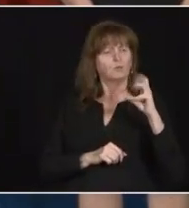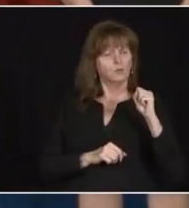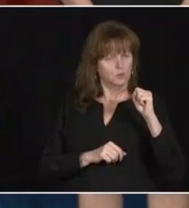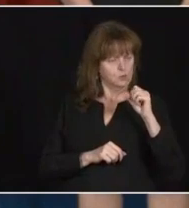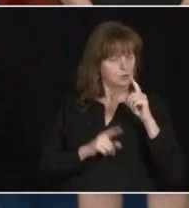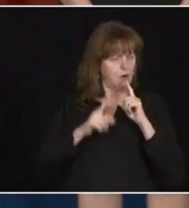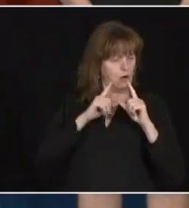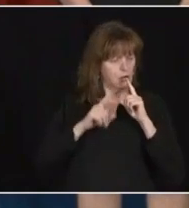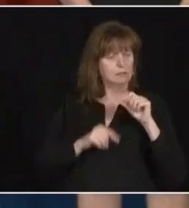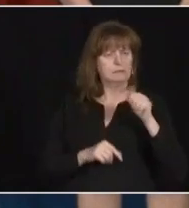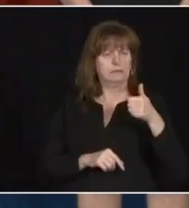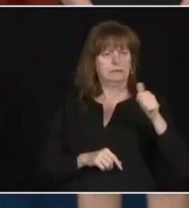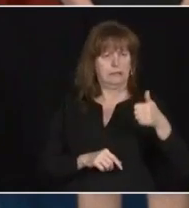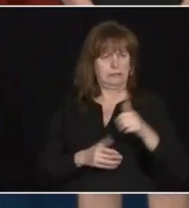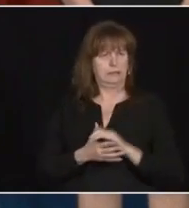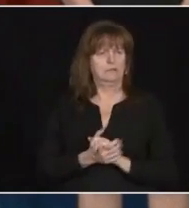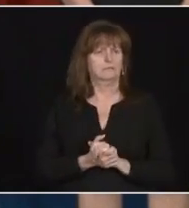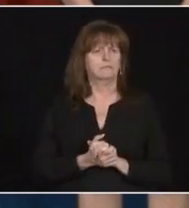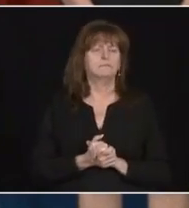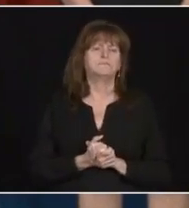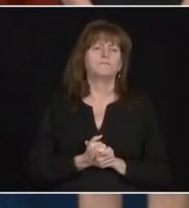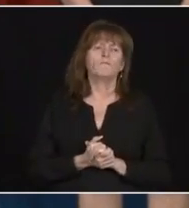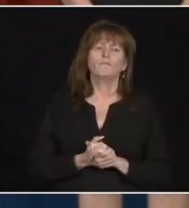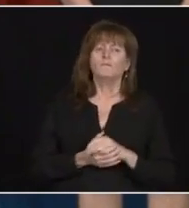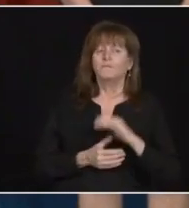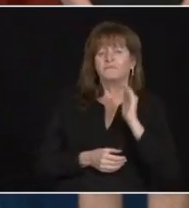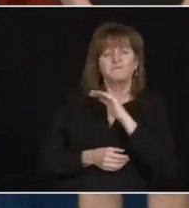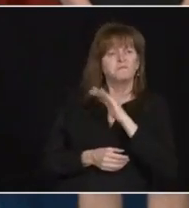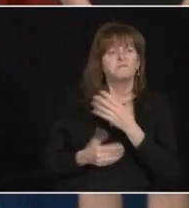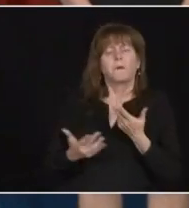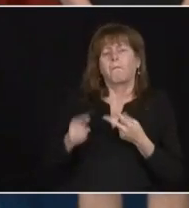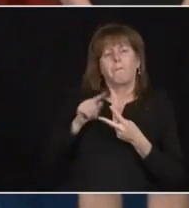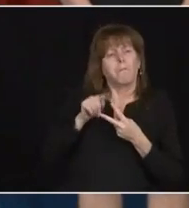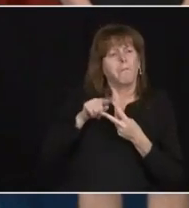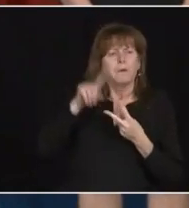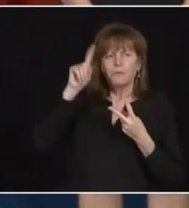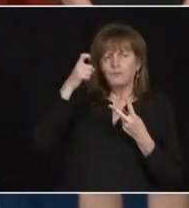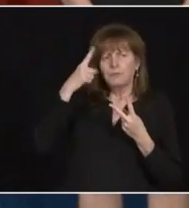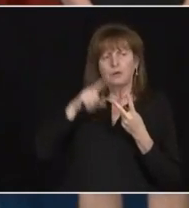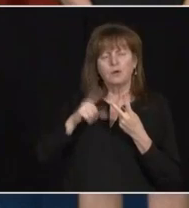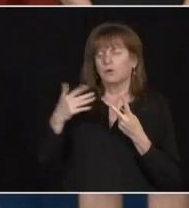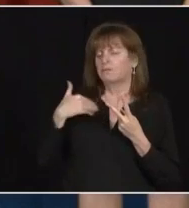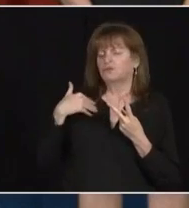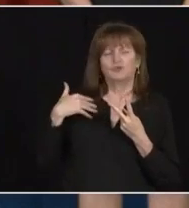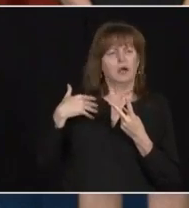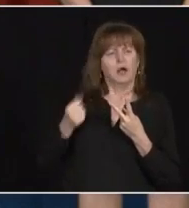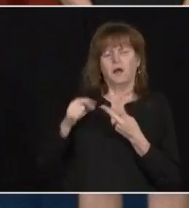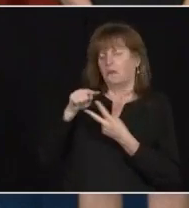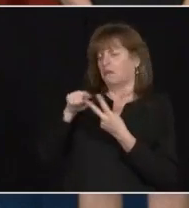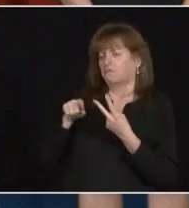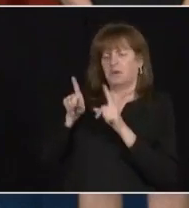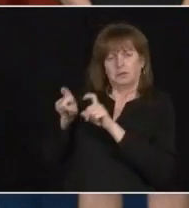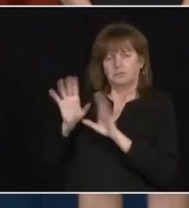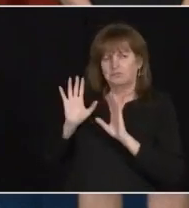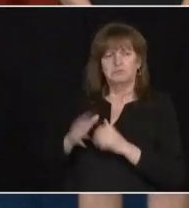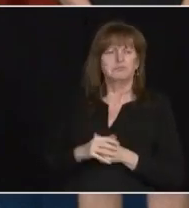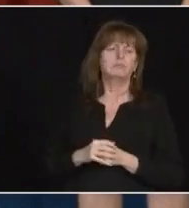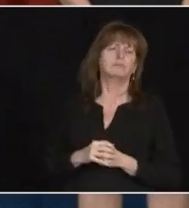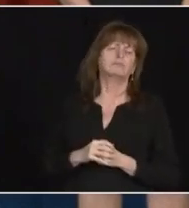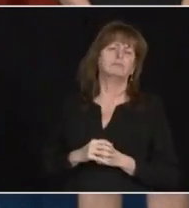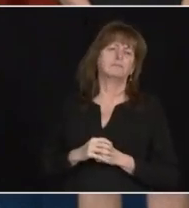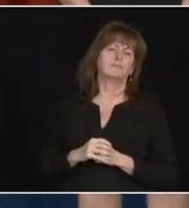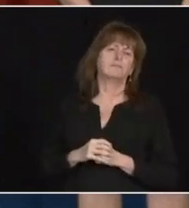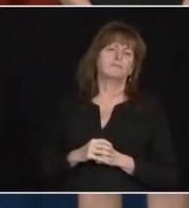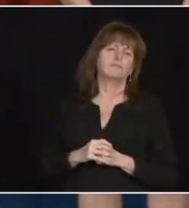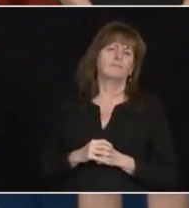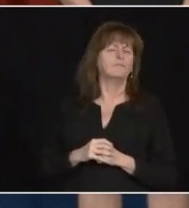question is for either you, Premier Ford, or Health Minister Christine Elliott. We want to know if the province has considered, or is